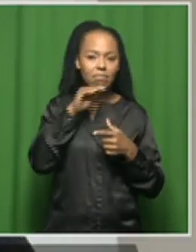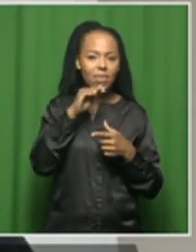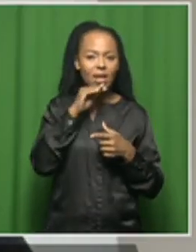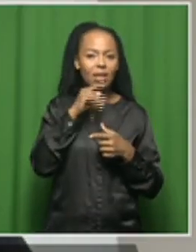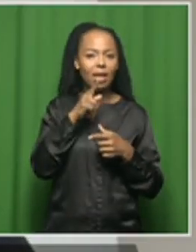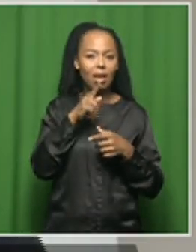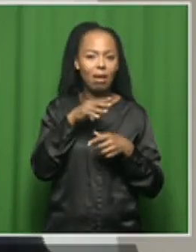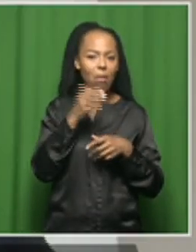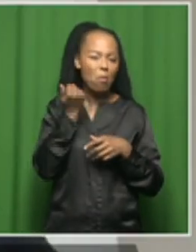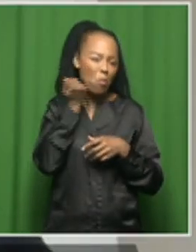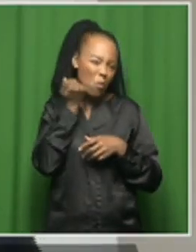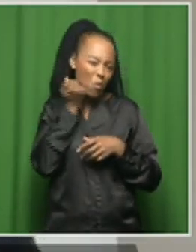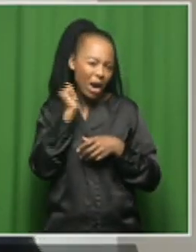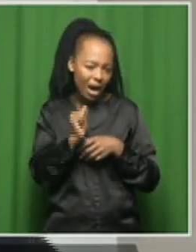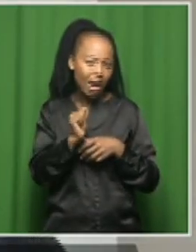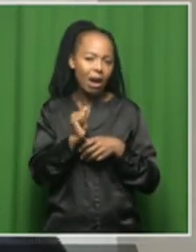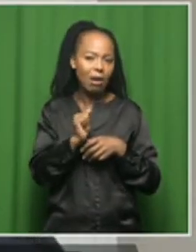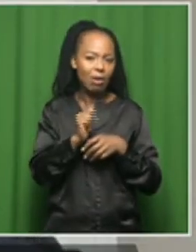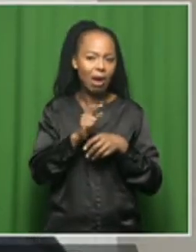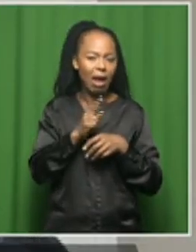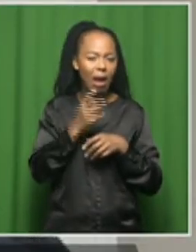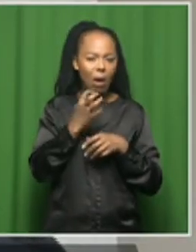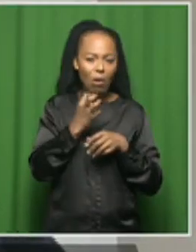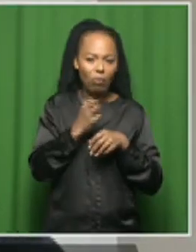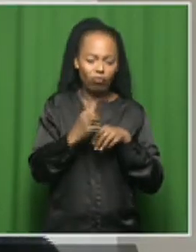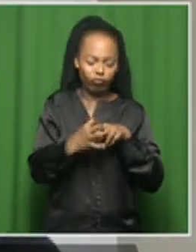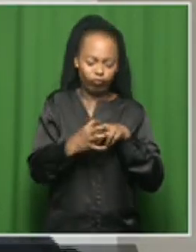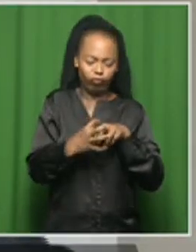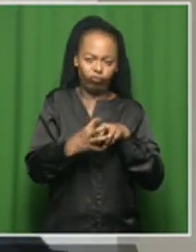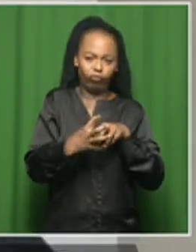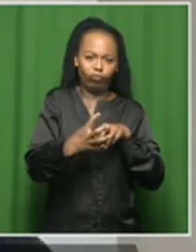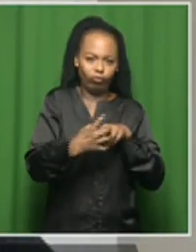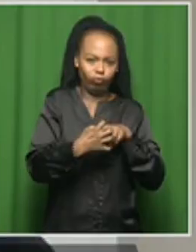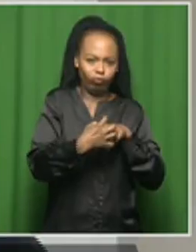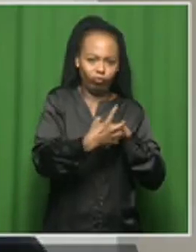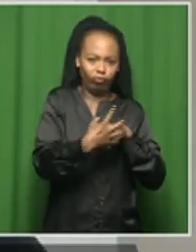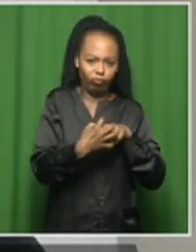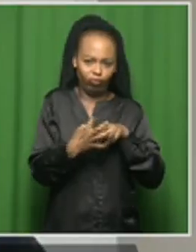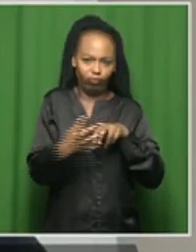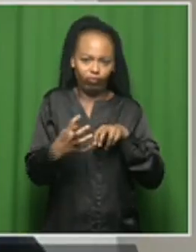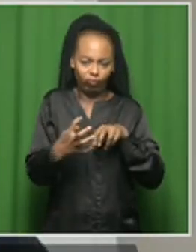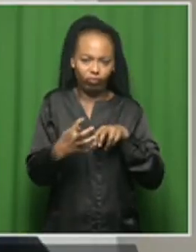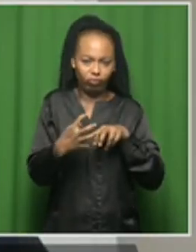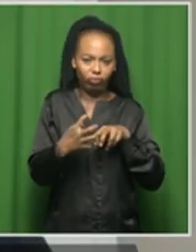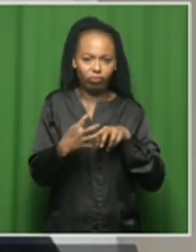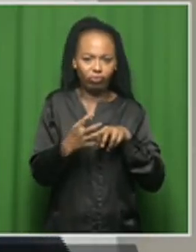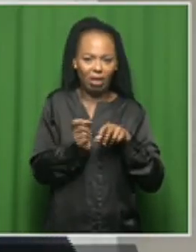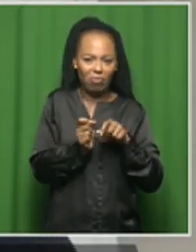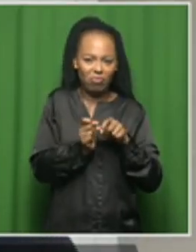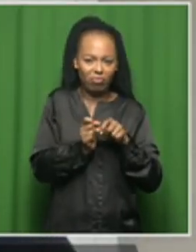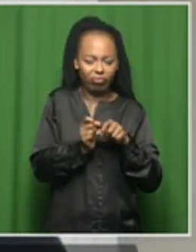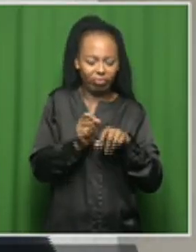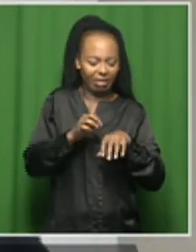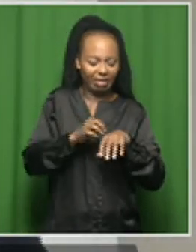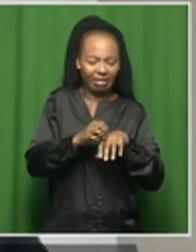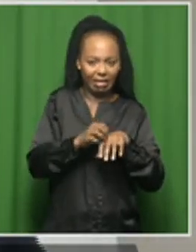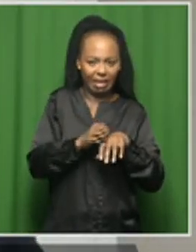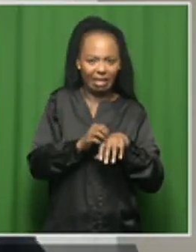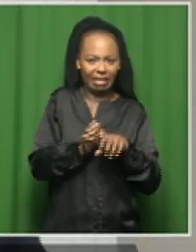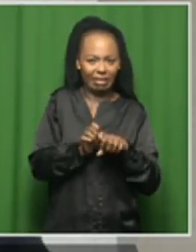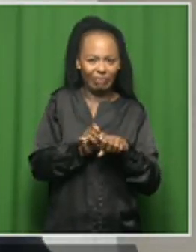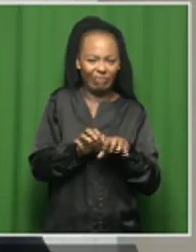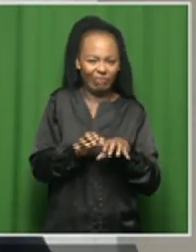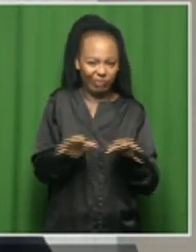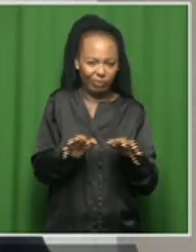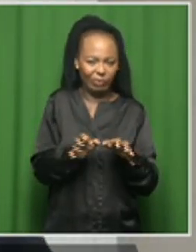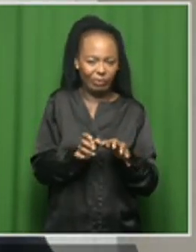swollen, and they become, you will hear like it's a friction, like so it's like a creak or cracking in the joints, that people will